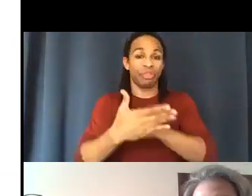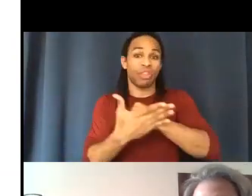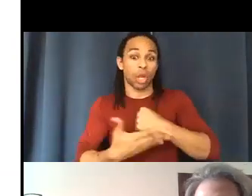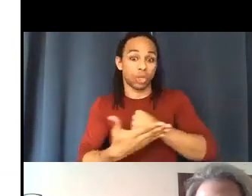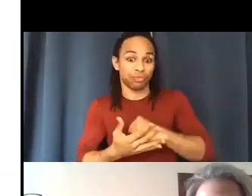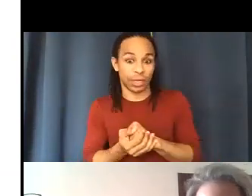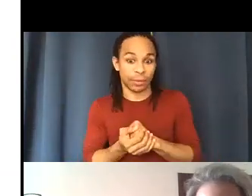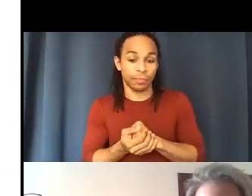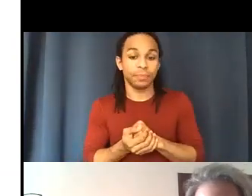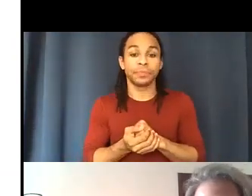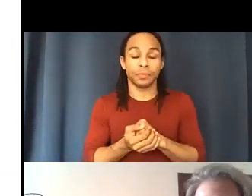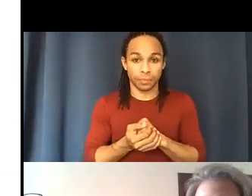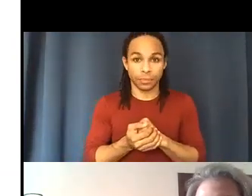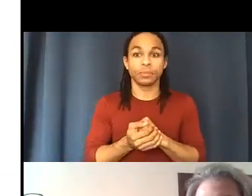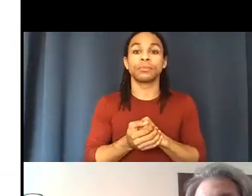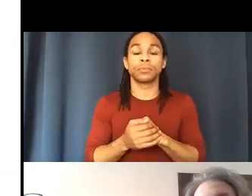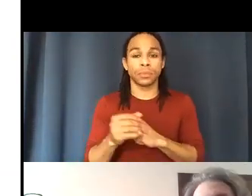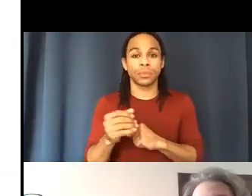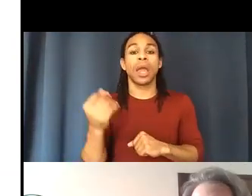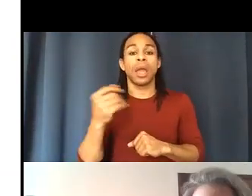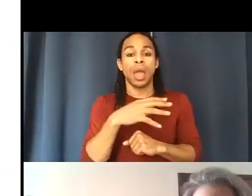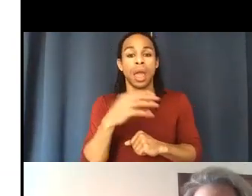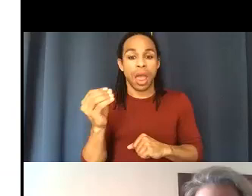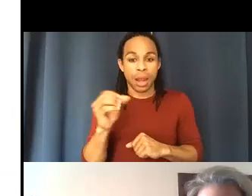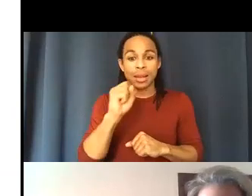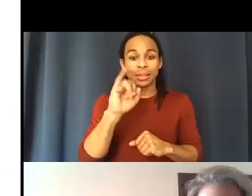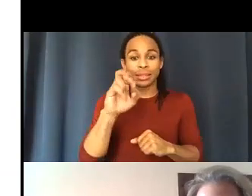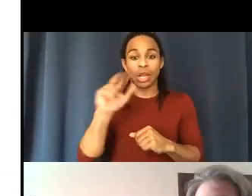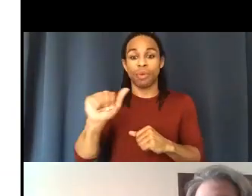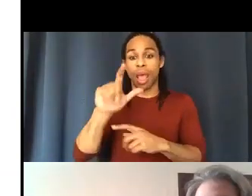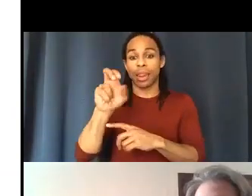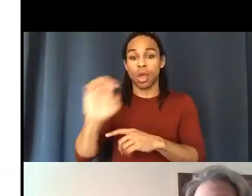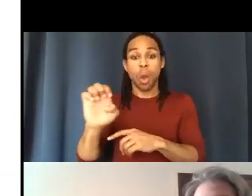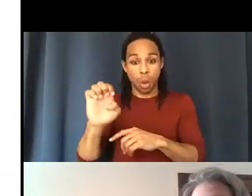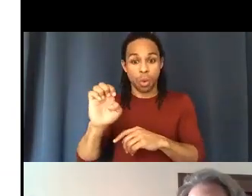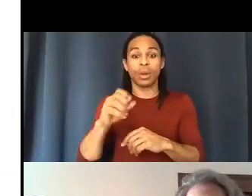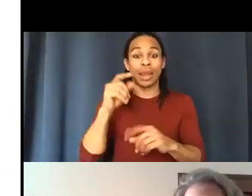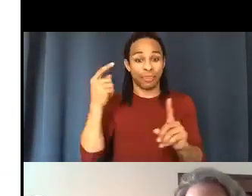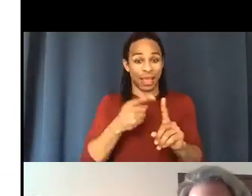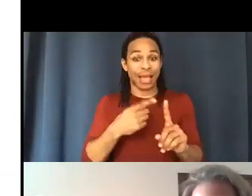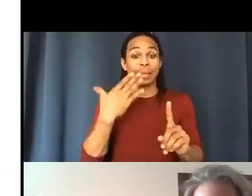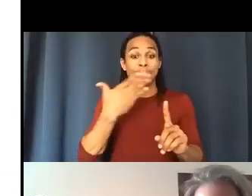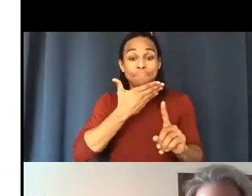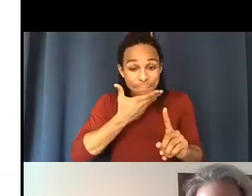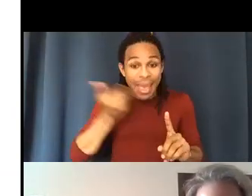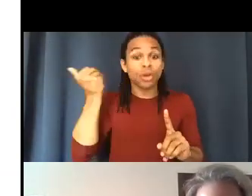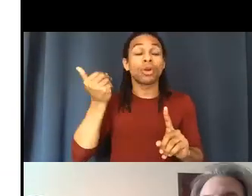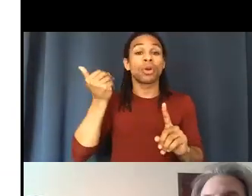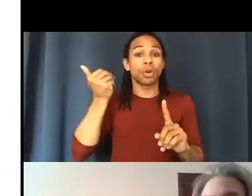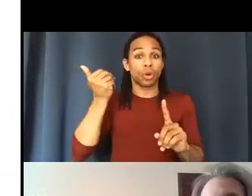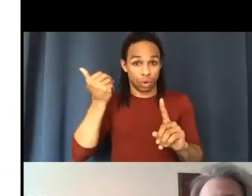of the triage systems that were set up, because of the training that people had in terms of social